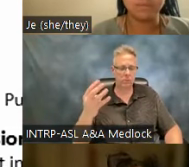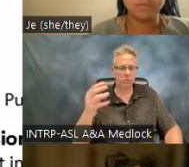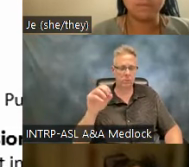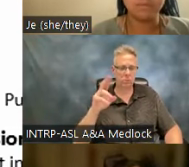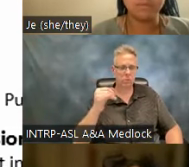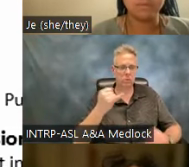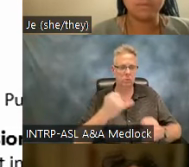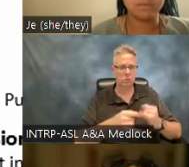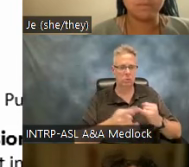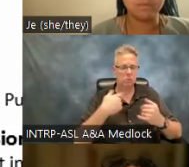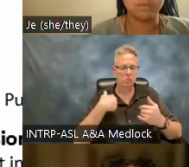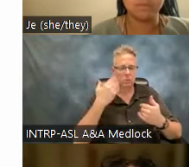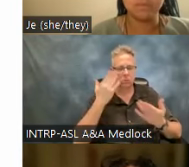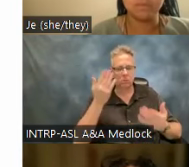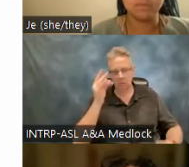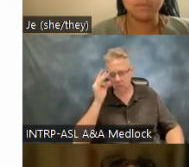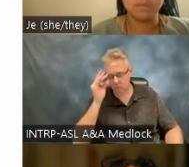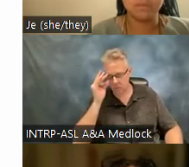one? I don't know.